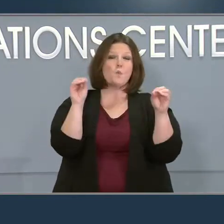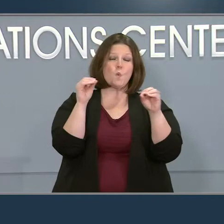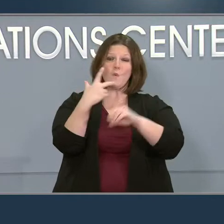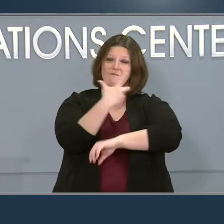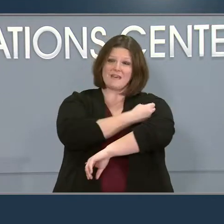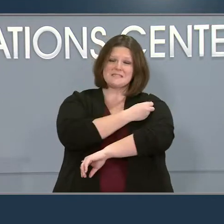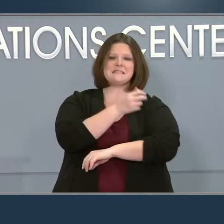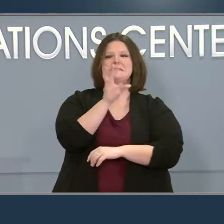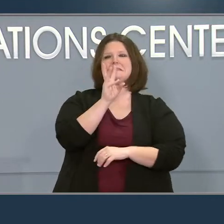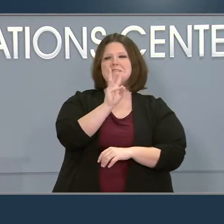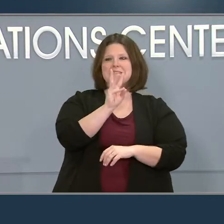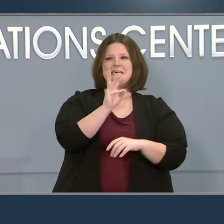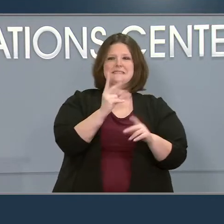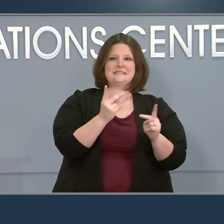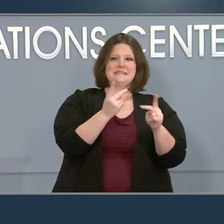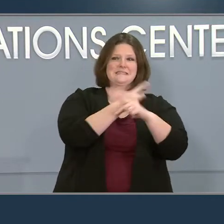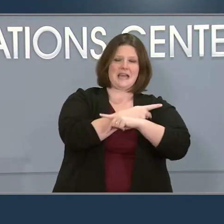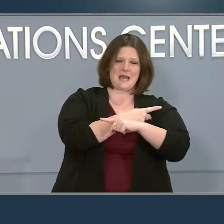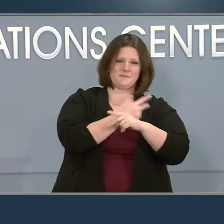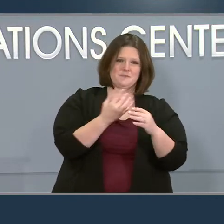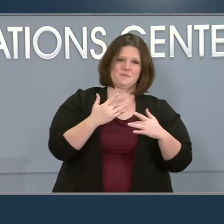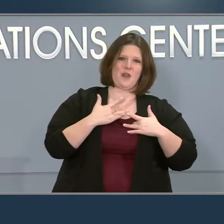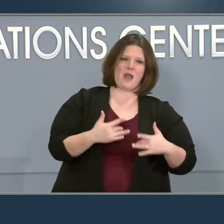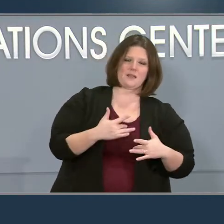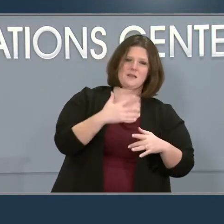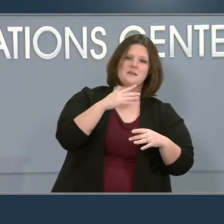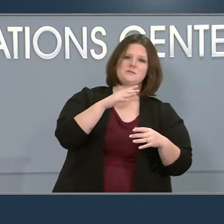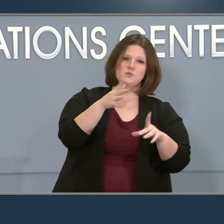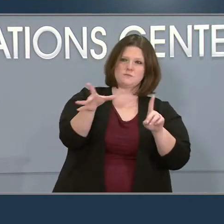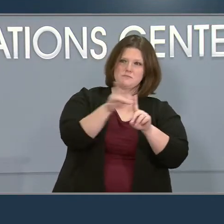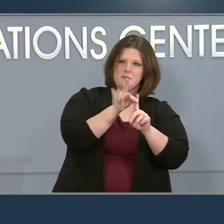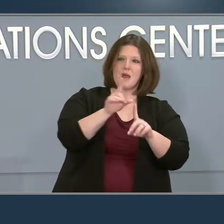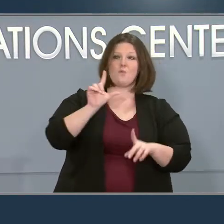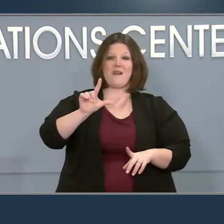and 25 times more likely to die of